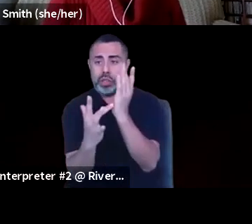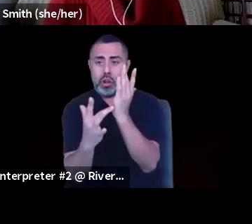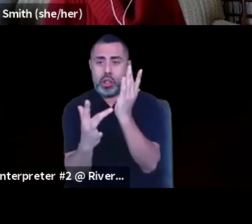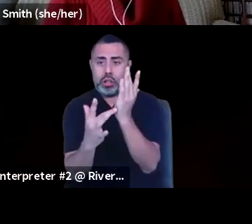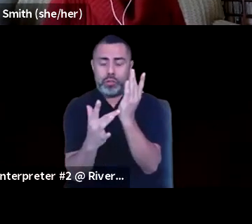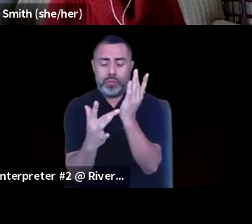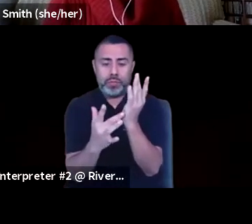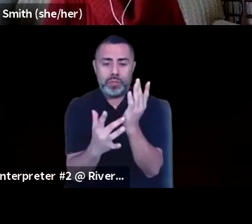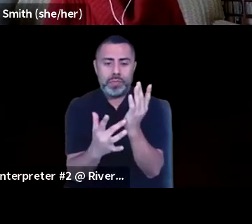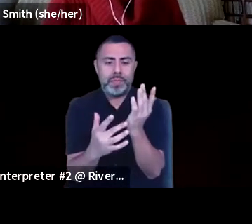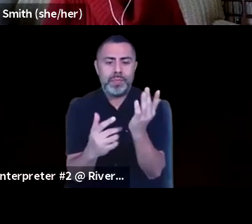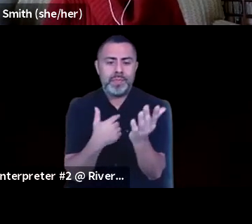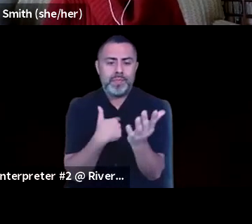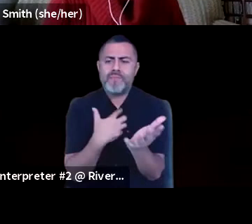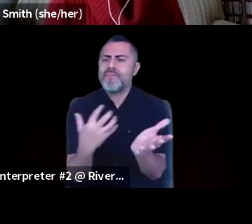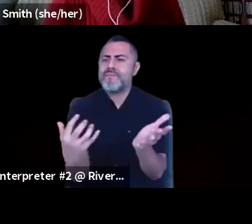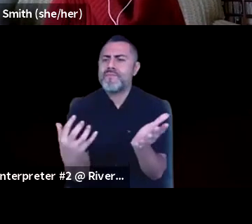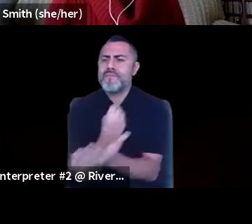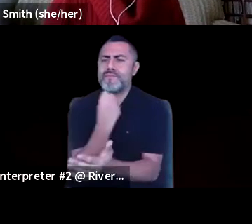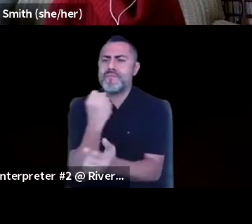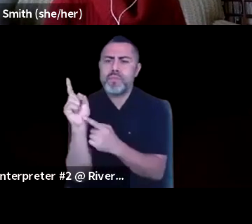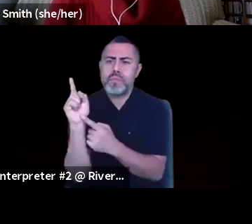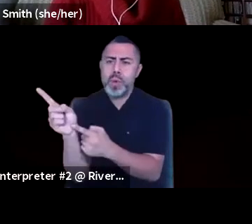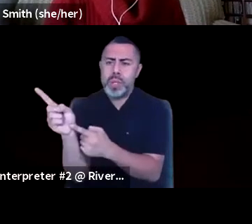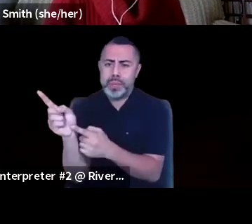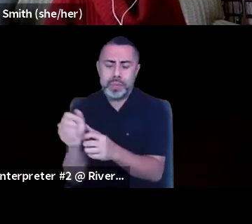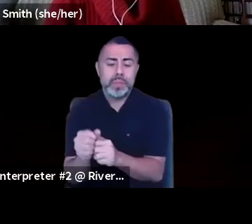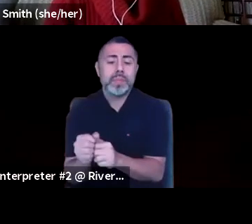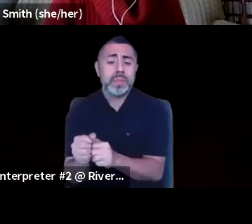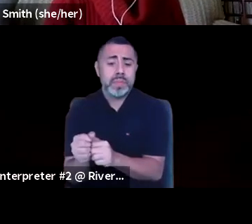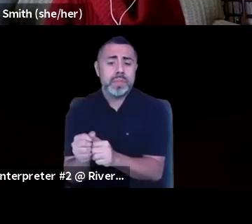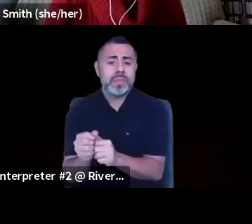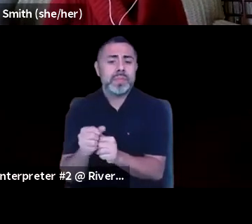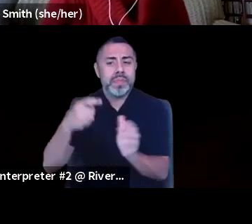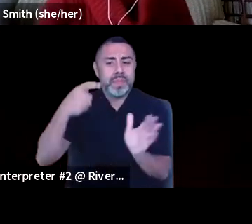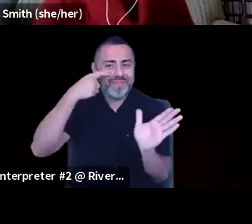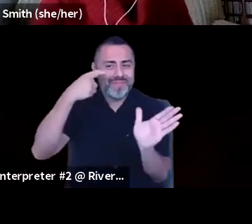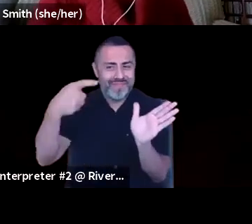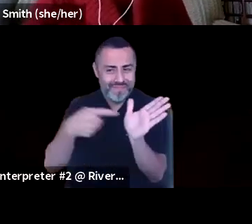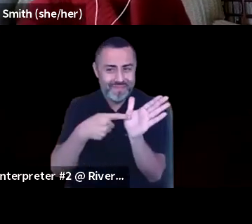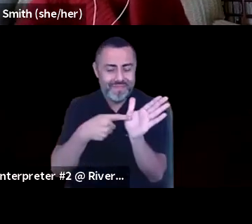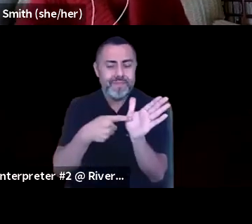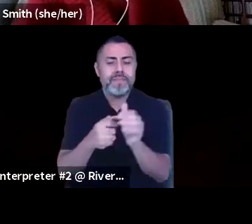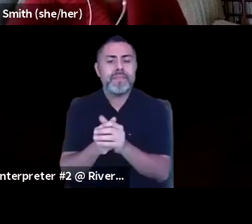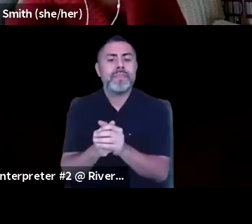I just wanted to take a moment to acknowledge that